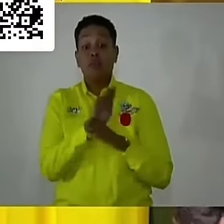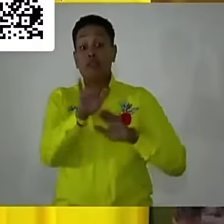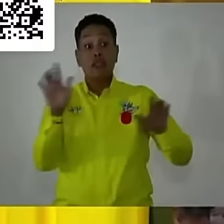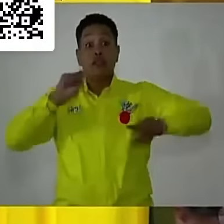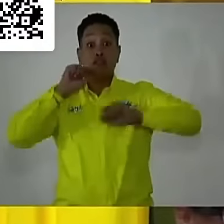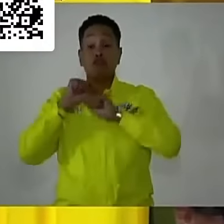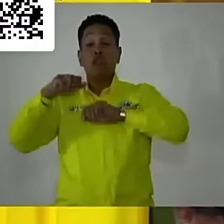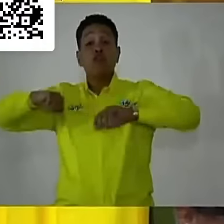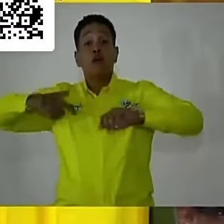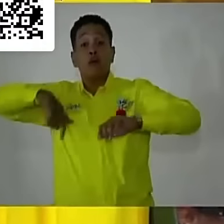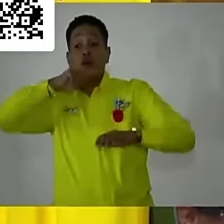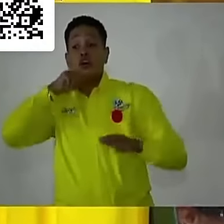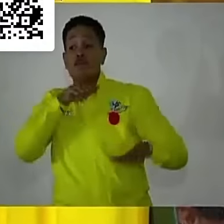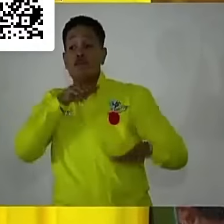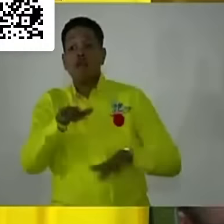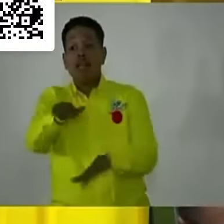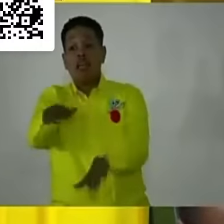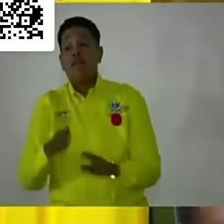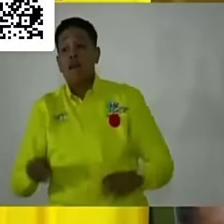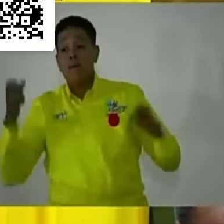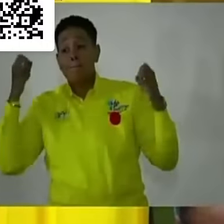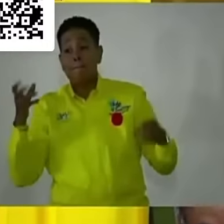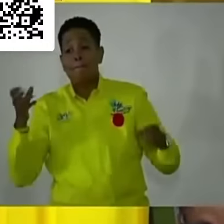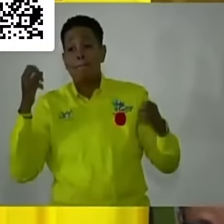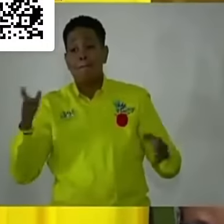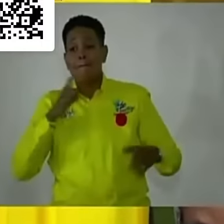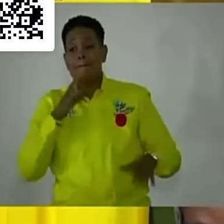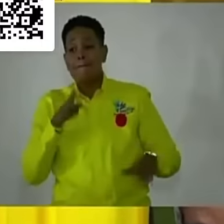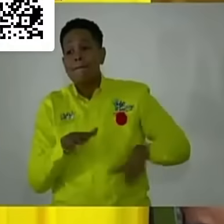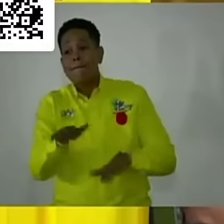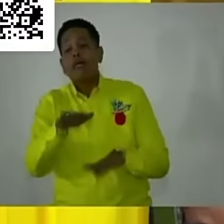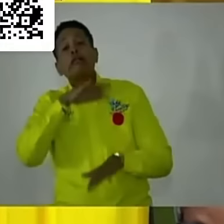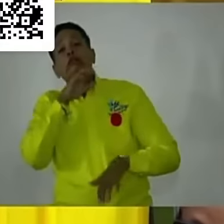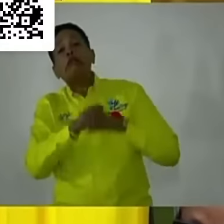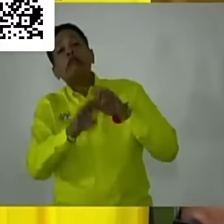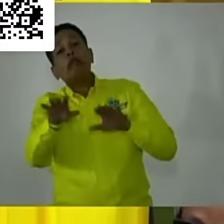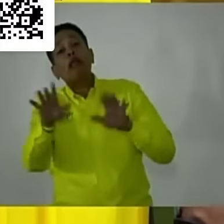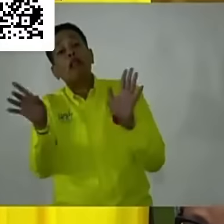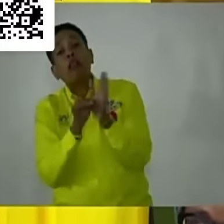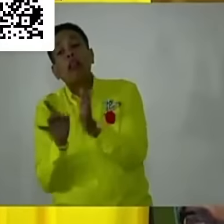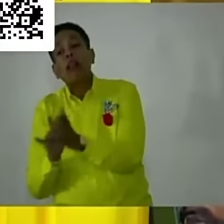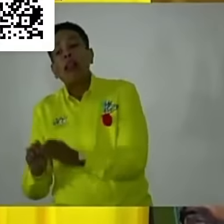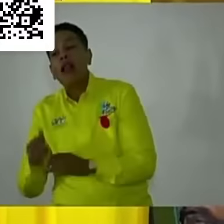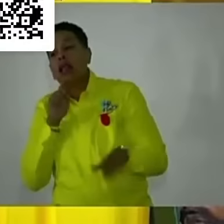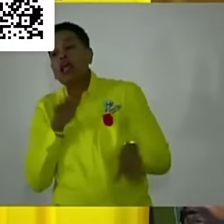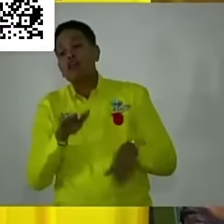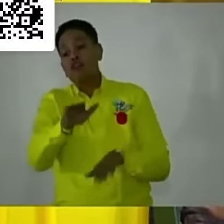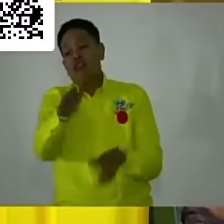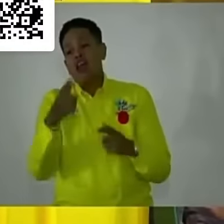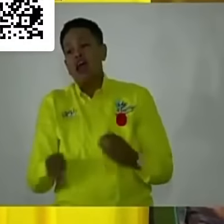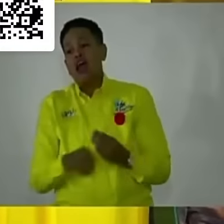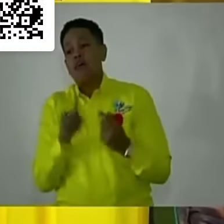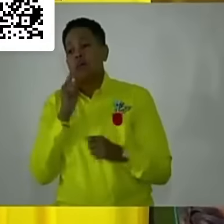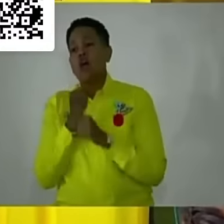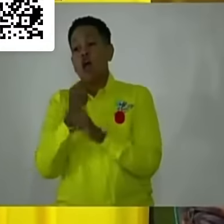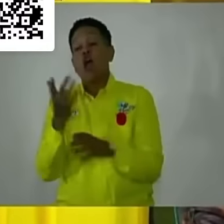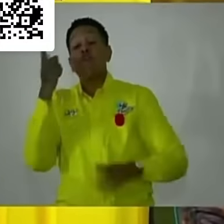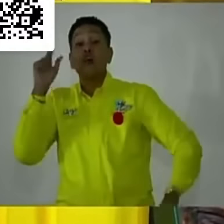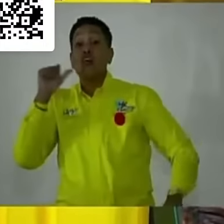robbed us of the river. Multiple slates of pollution coming into the river that has caused for